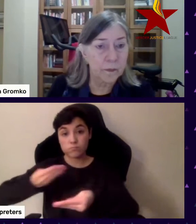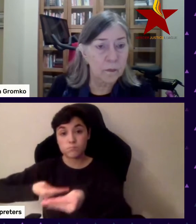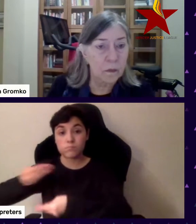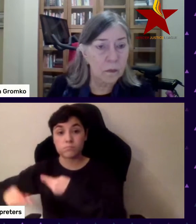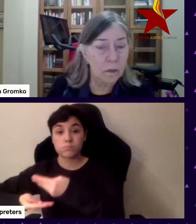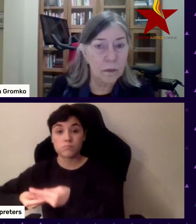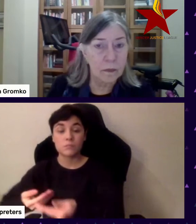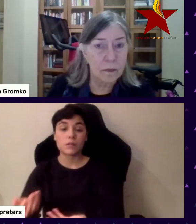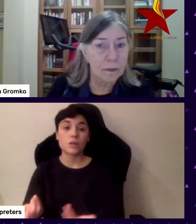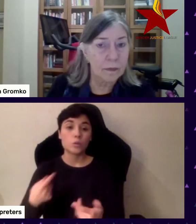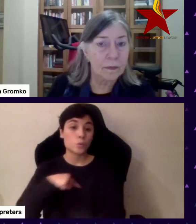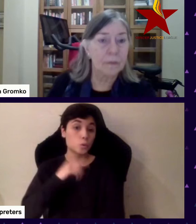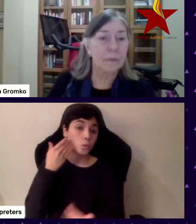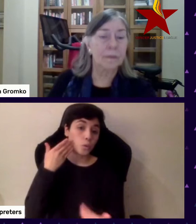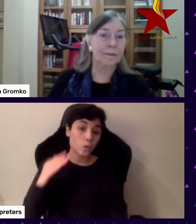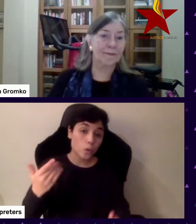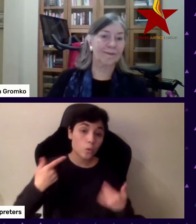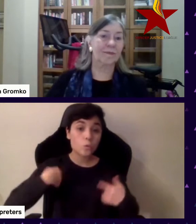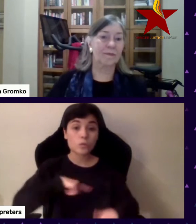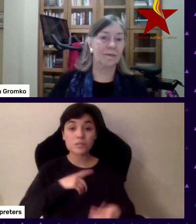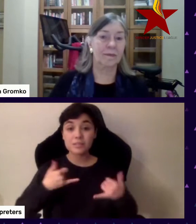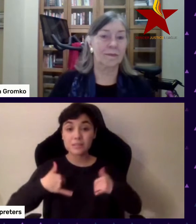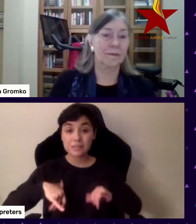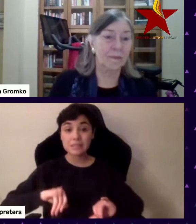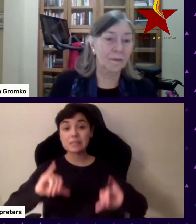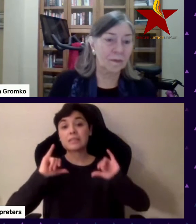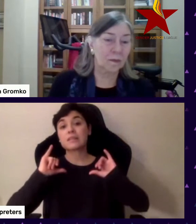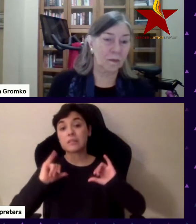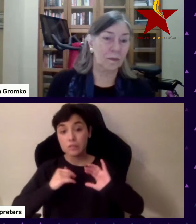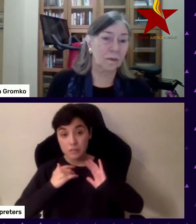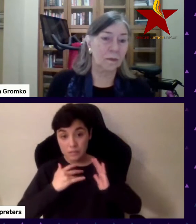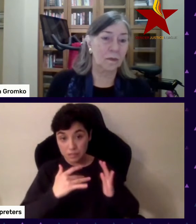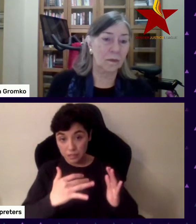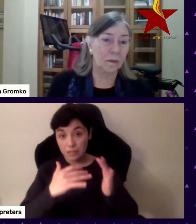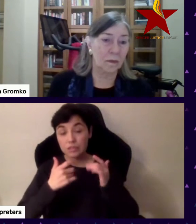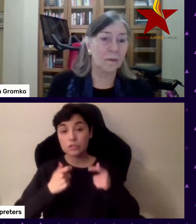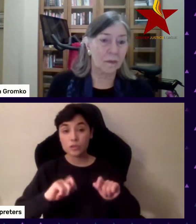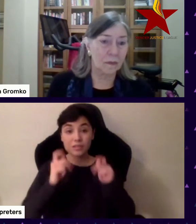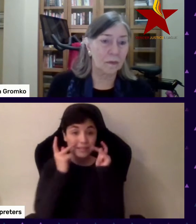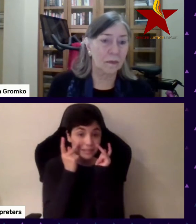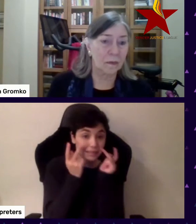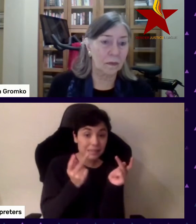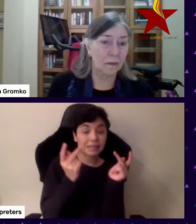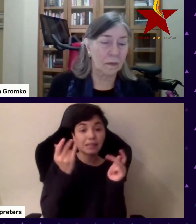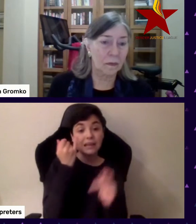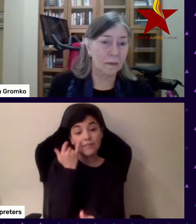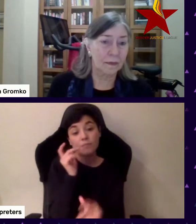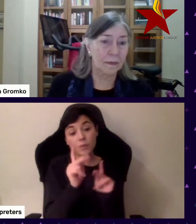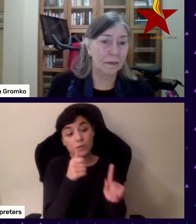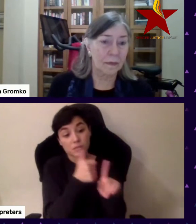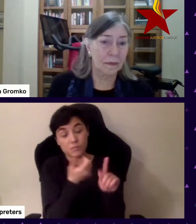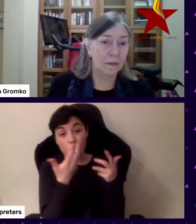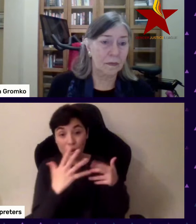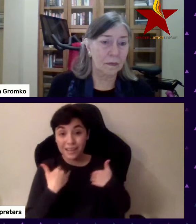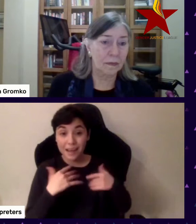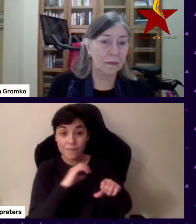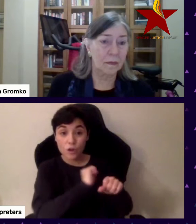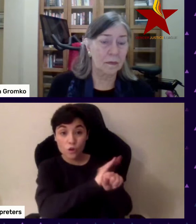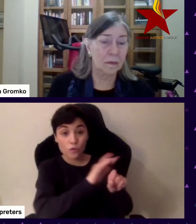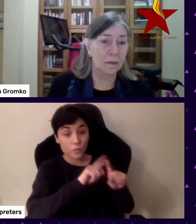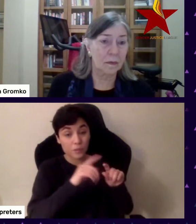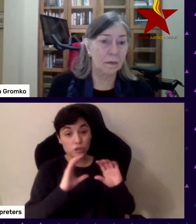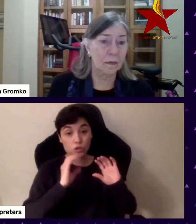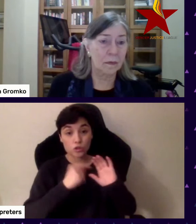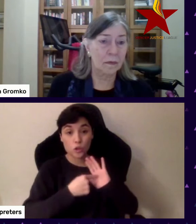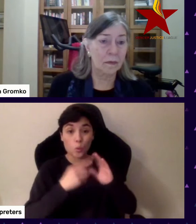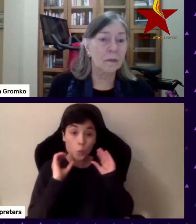and trying to find out about any of those folks that are asymptomatic but may be spreaders. And if you get the vaccine, you're not